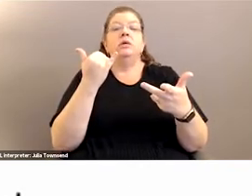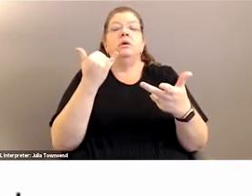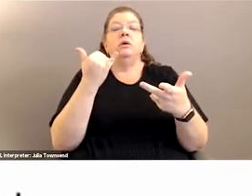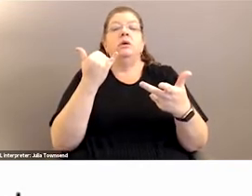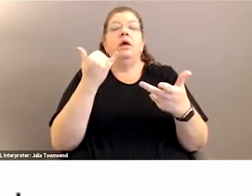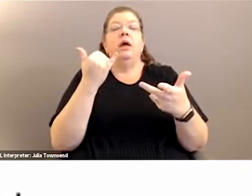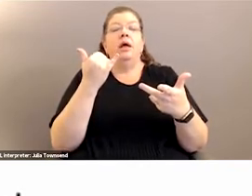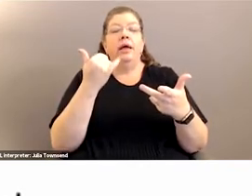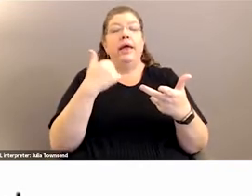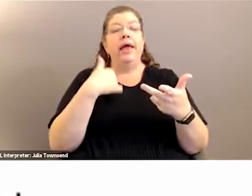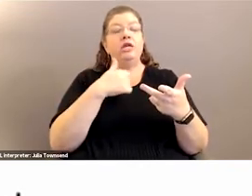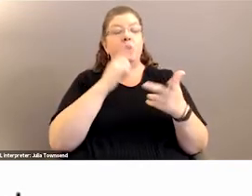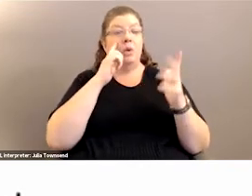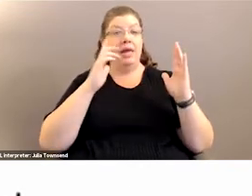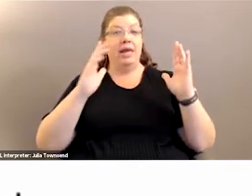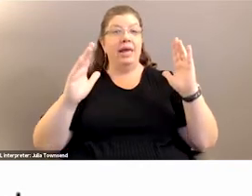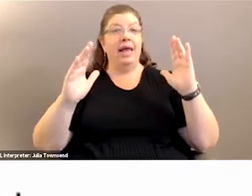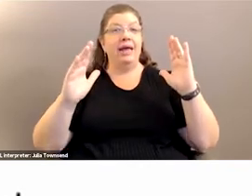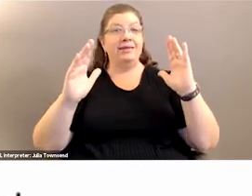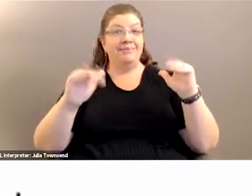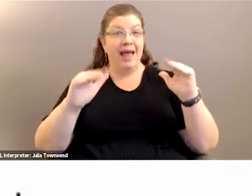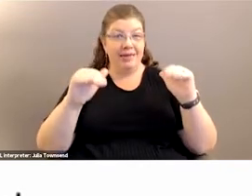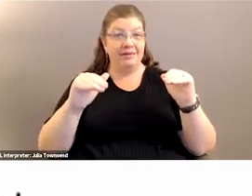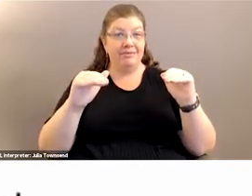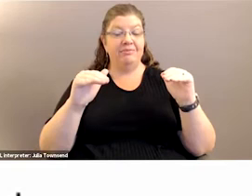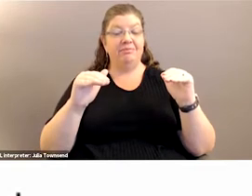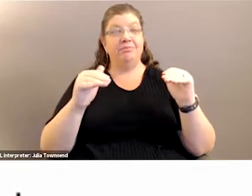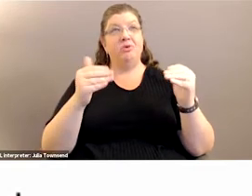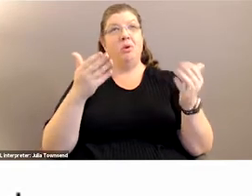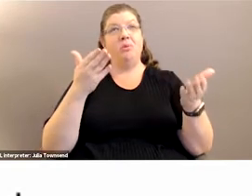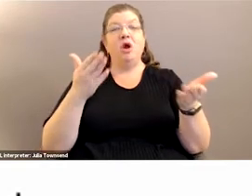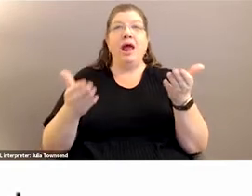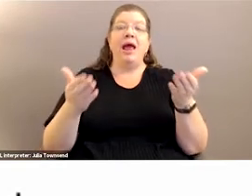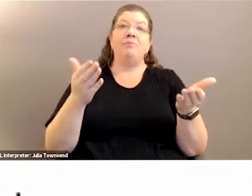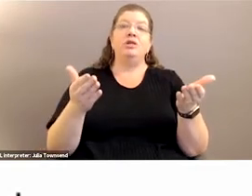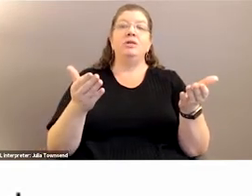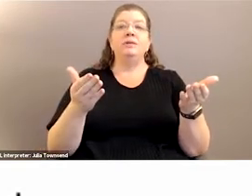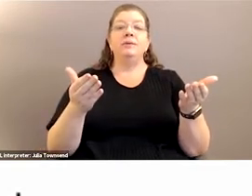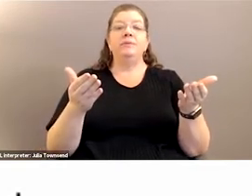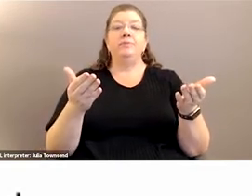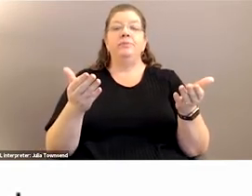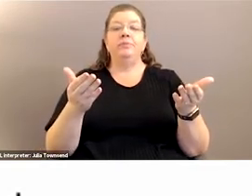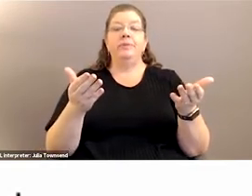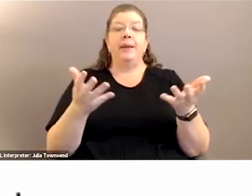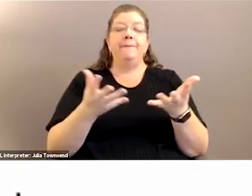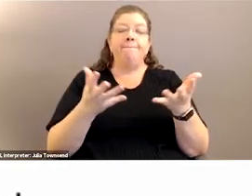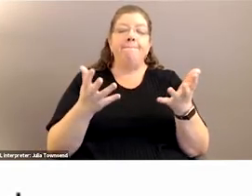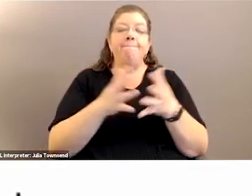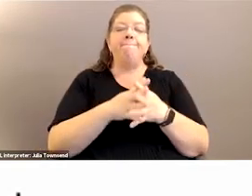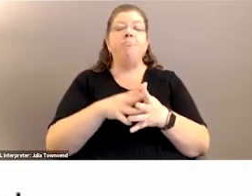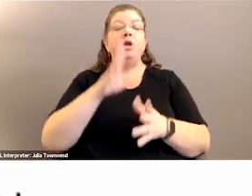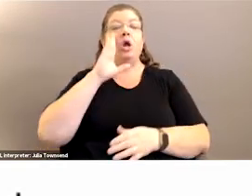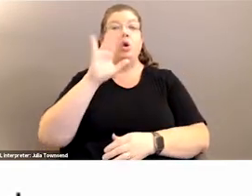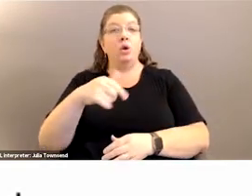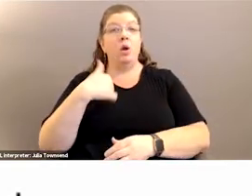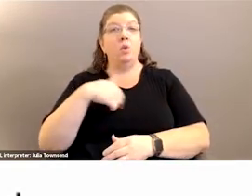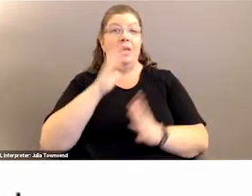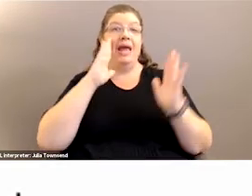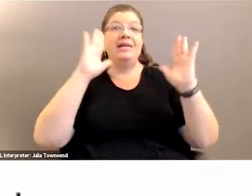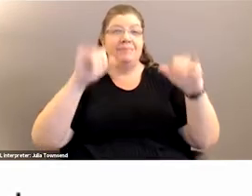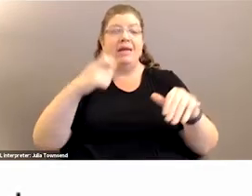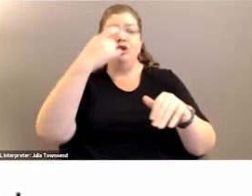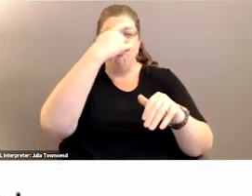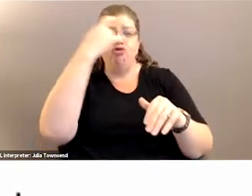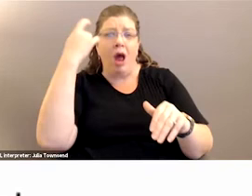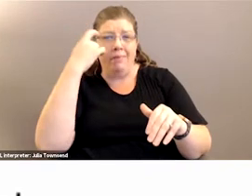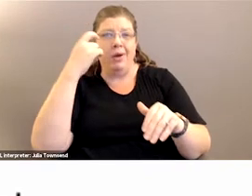as we expected but perhaps more i know we expected trauma when our